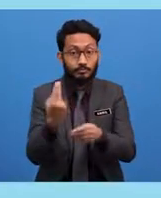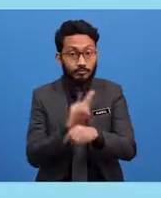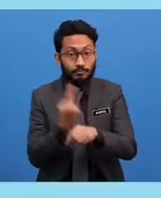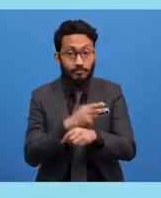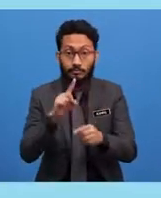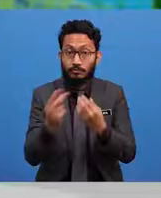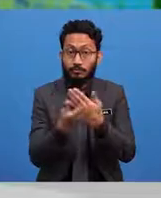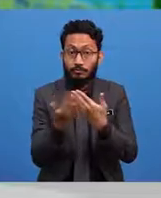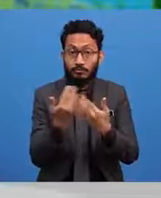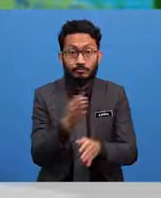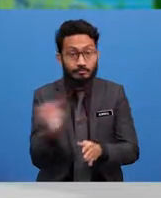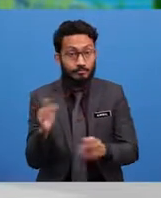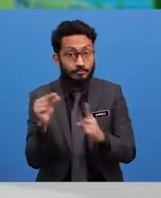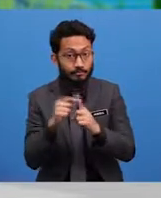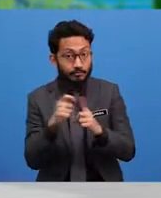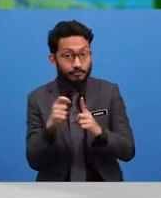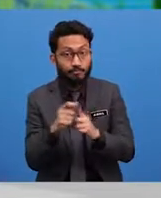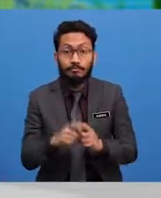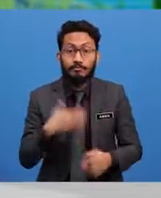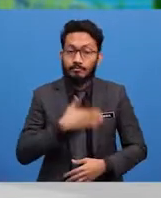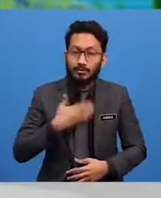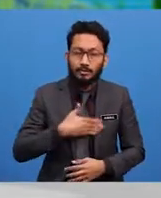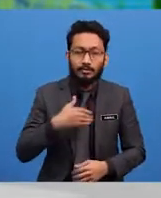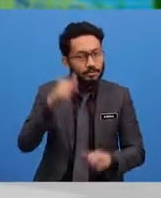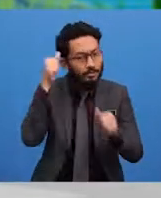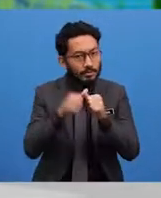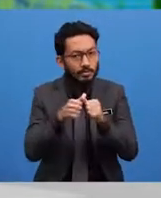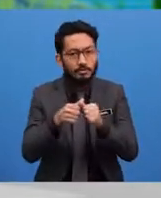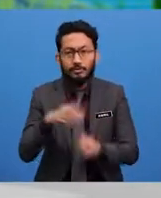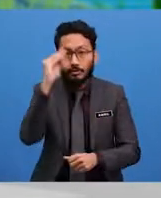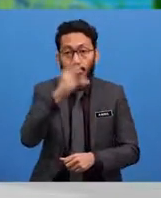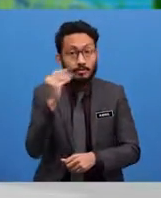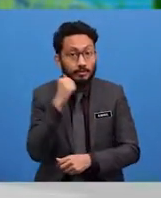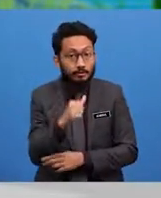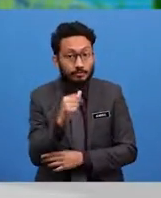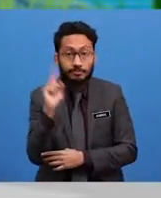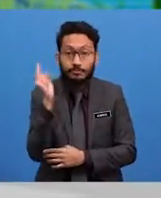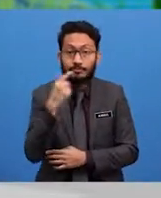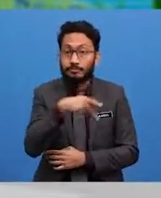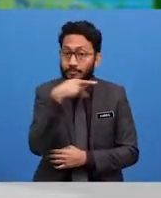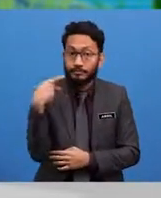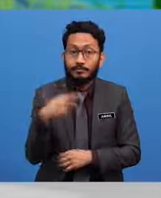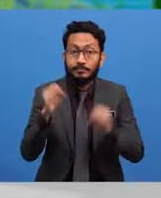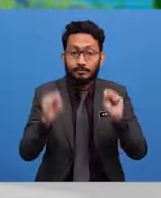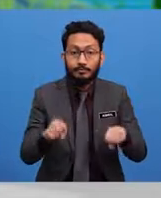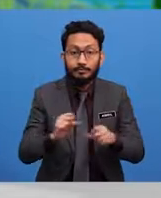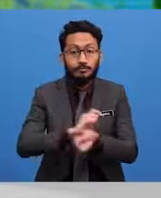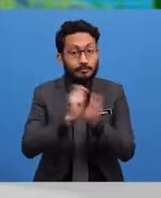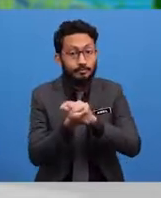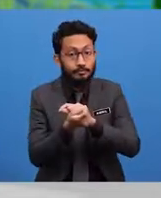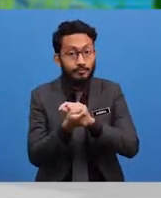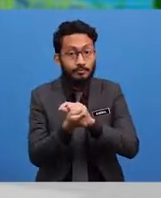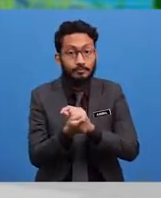tense. Please bear in mind, boys and girls, that only the verbs change.